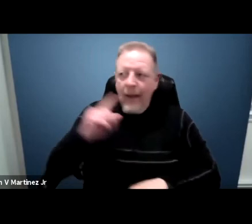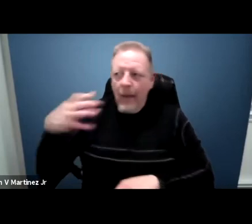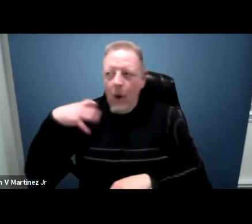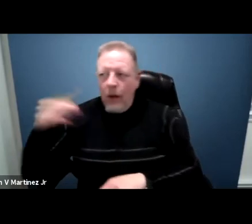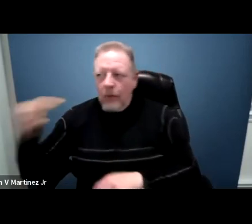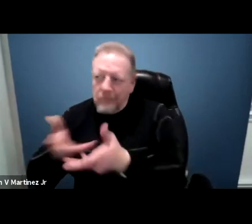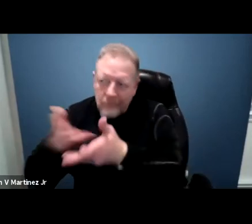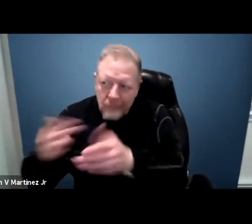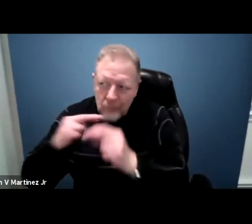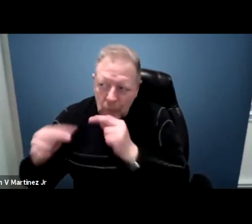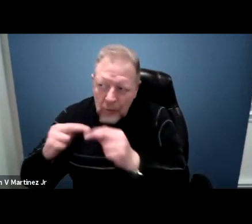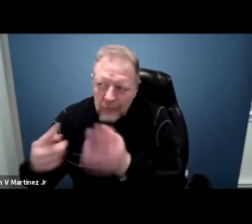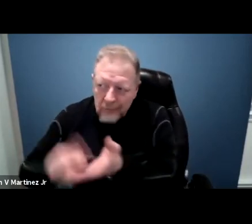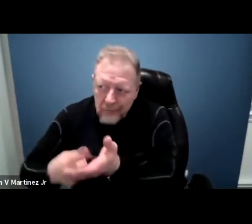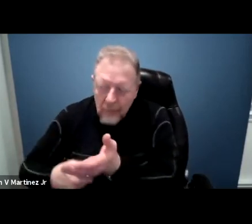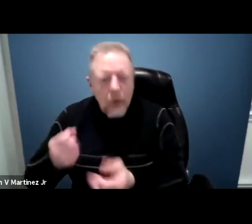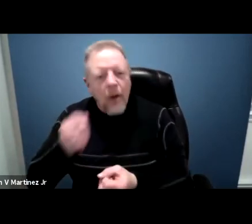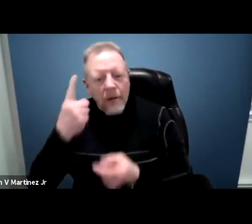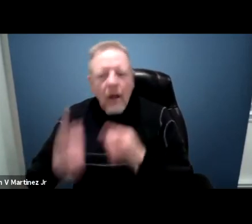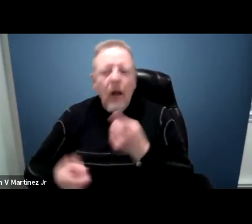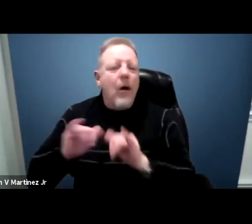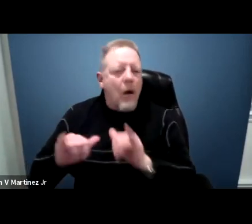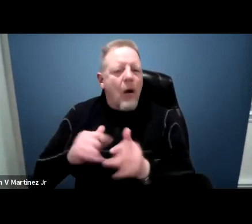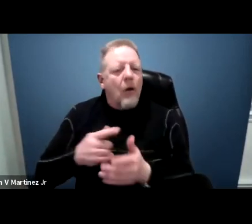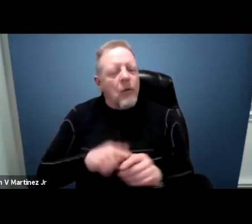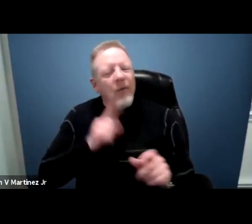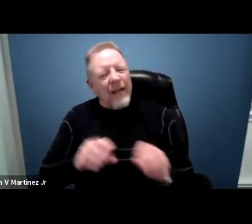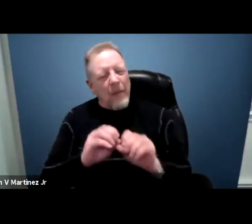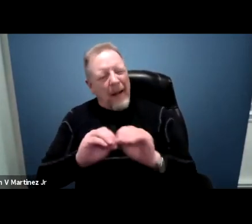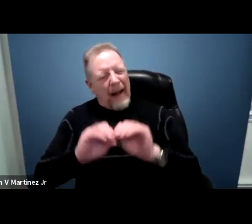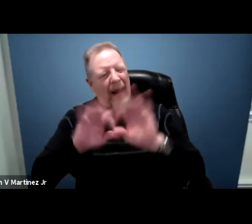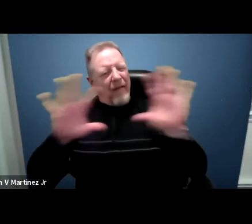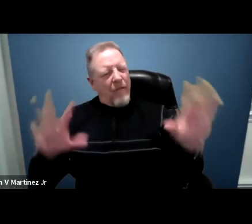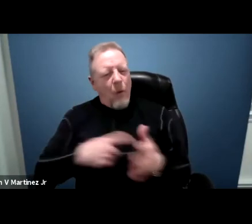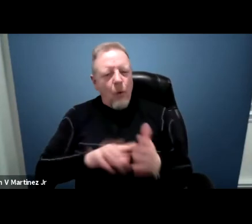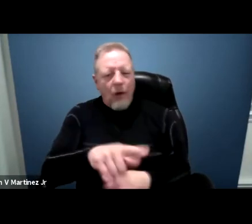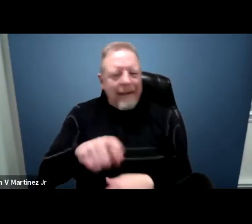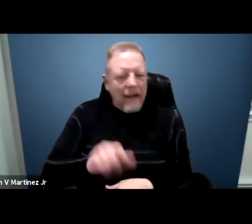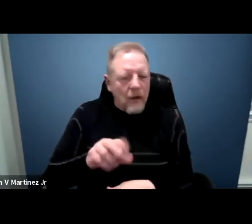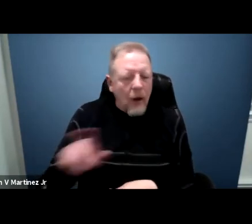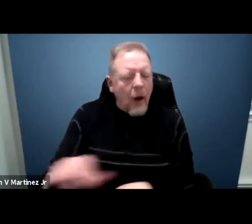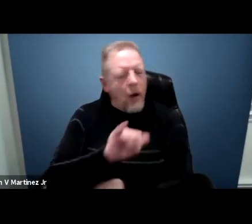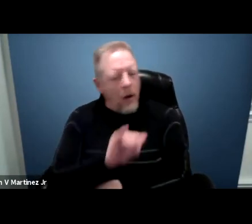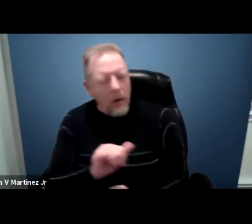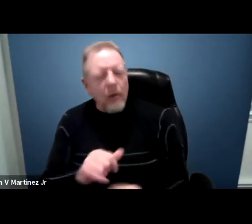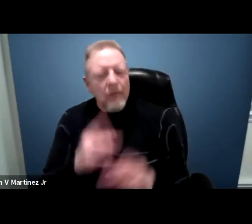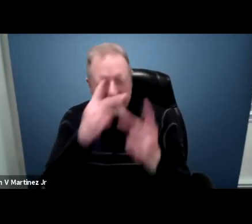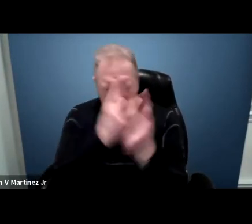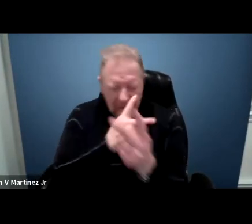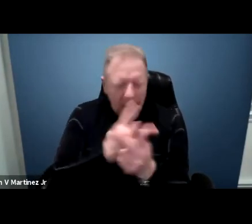to understand what the employee's needs are and helps to figure out how can our